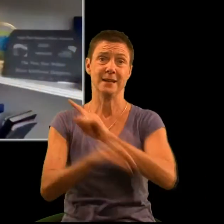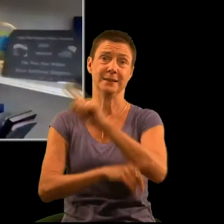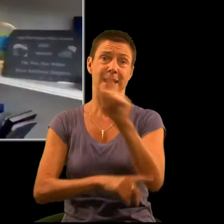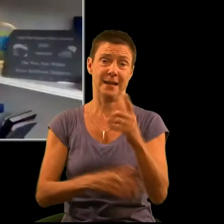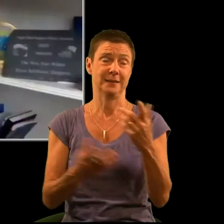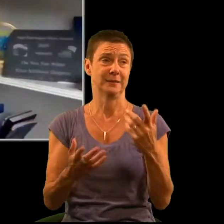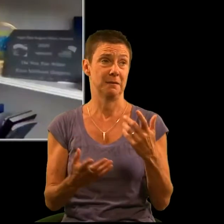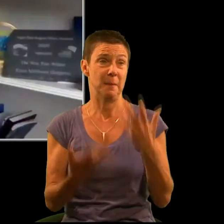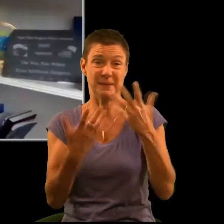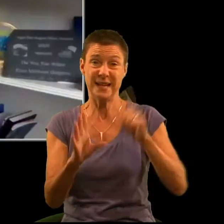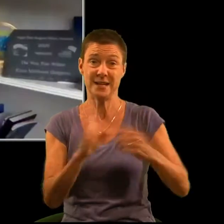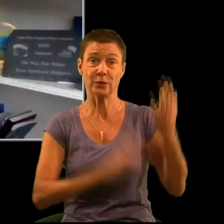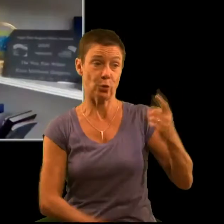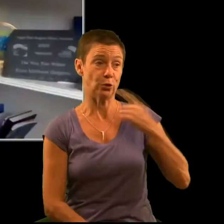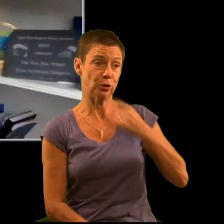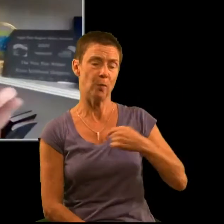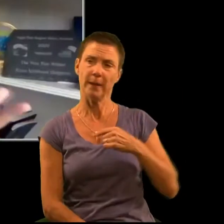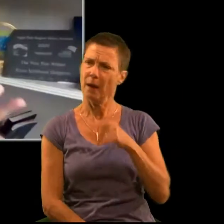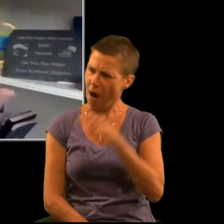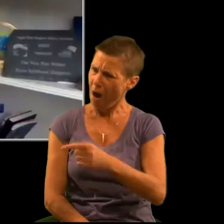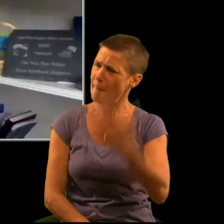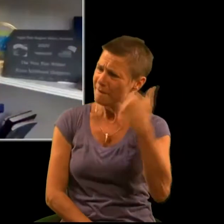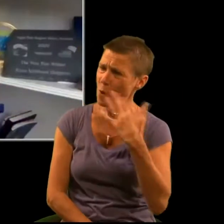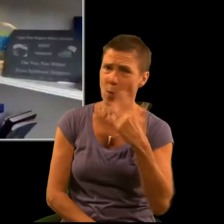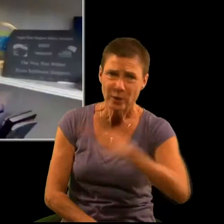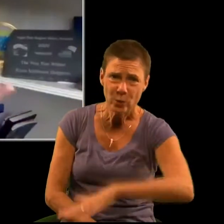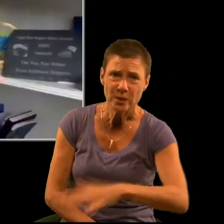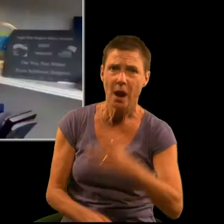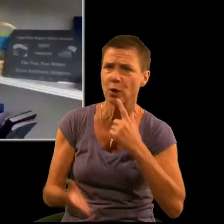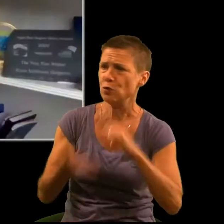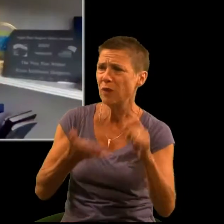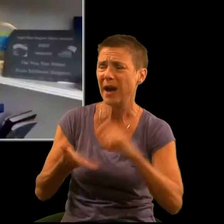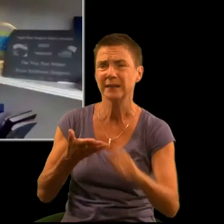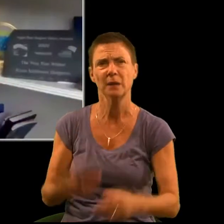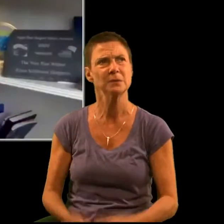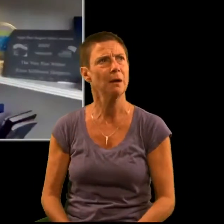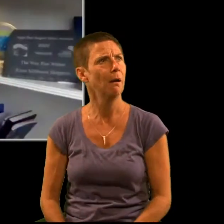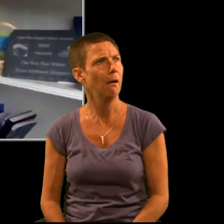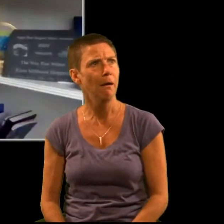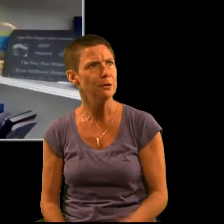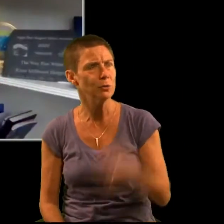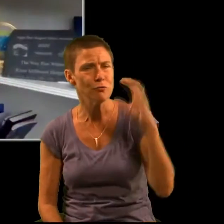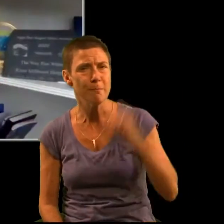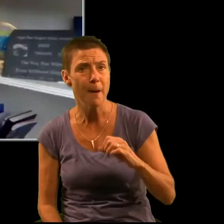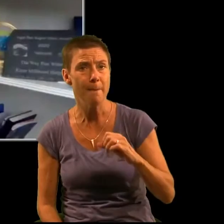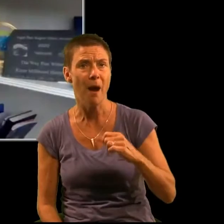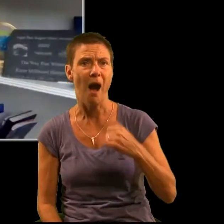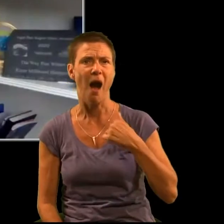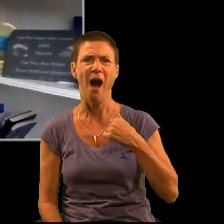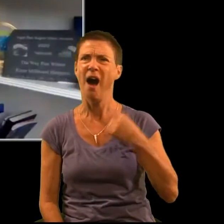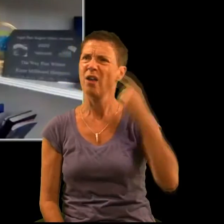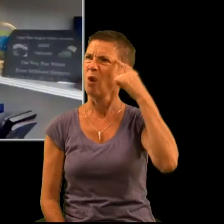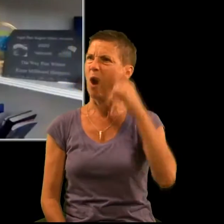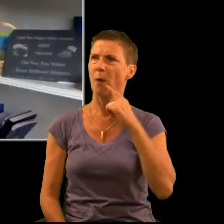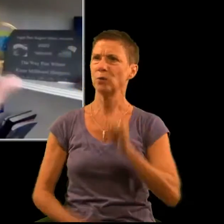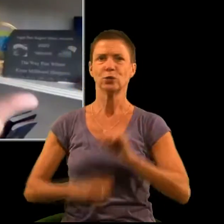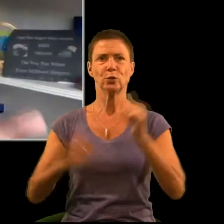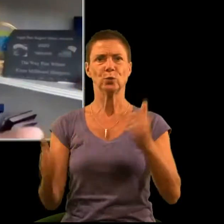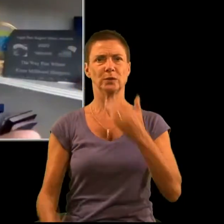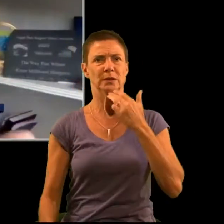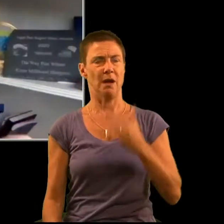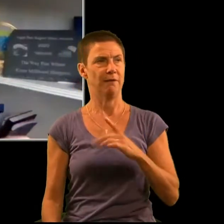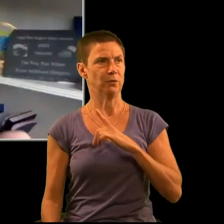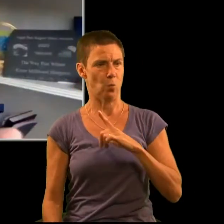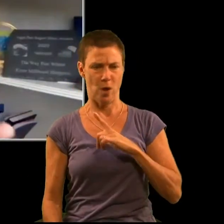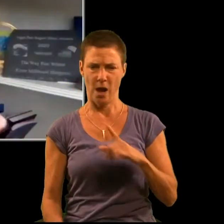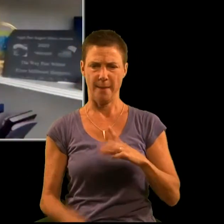10 years ago now. And she said, oh, but you used to write all the time. And I just didn't remember that because I assumed I wasn't good enough. So why put